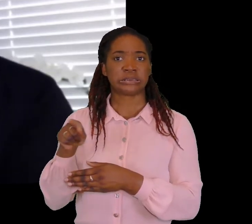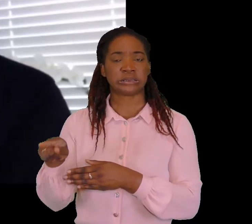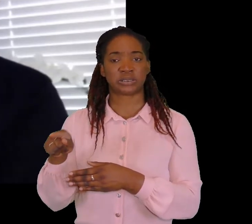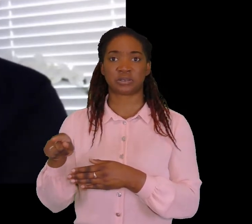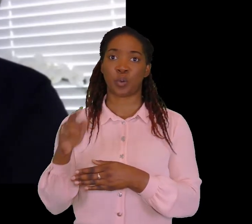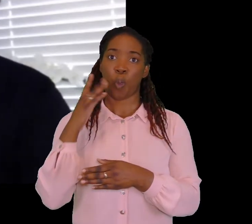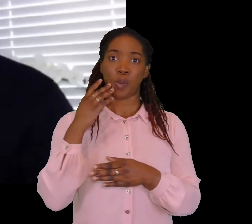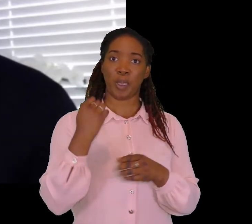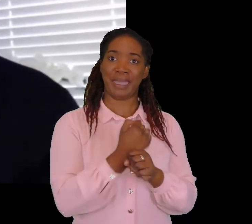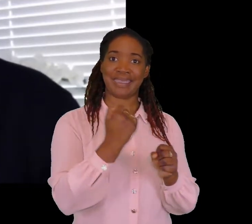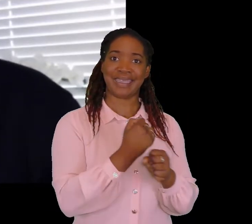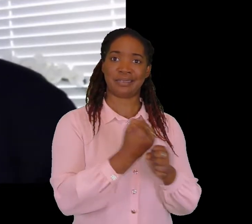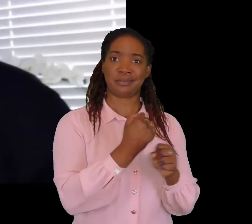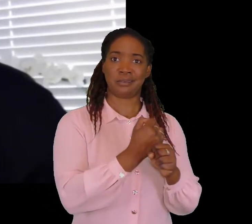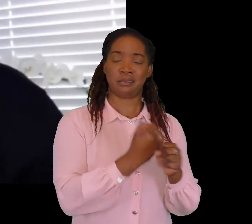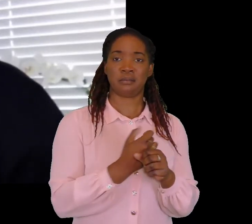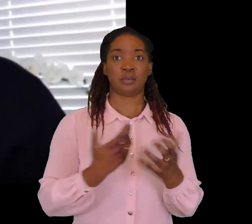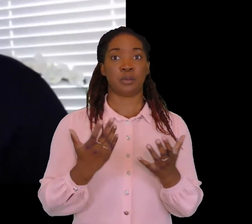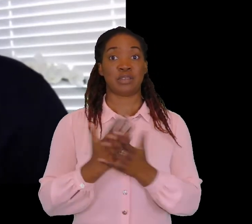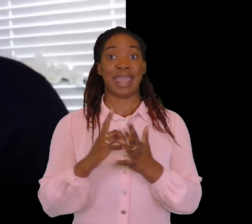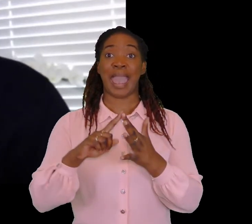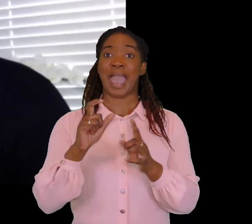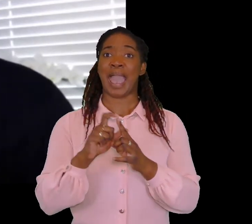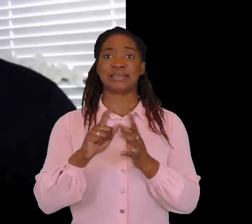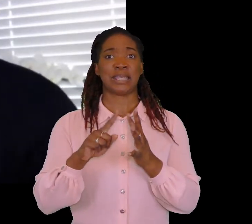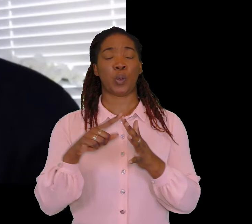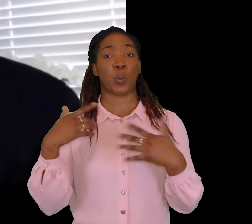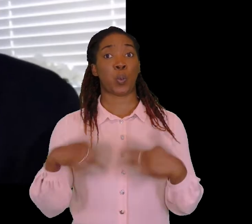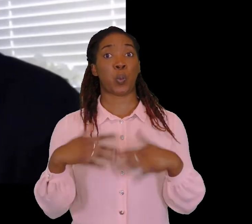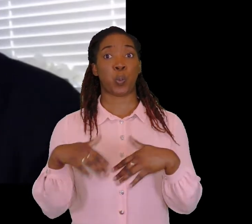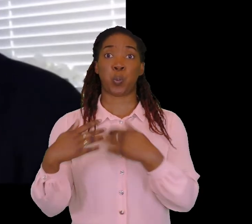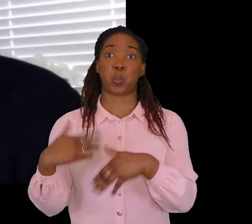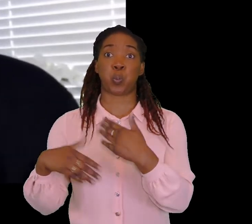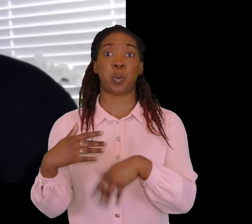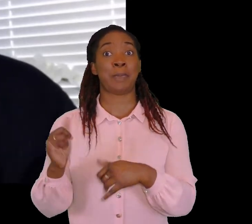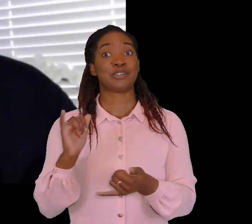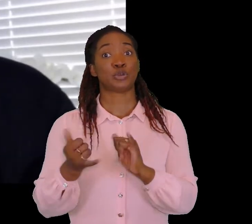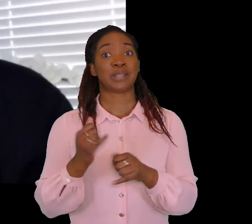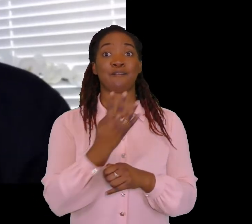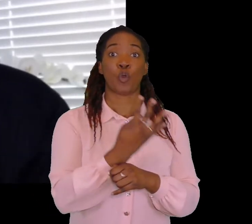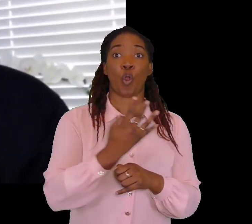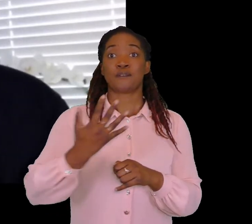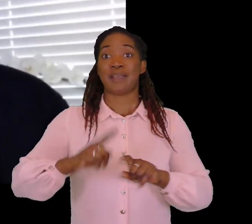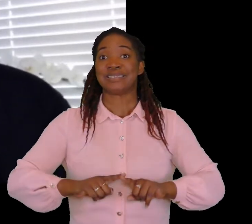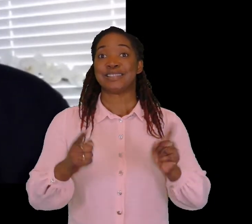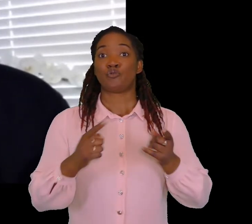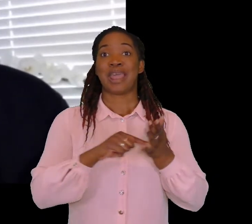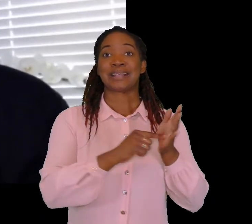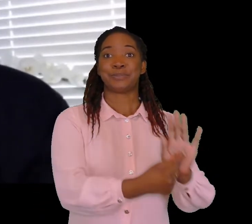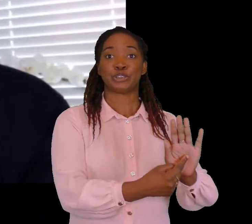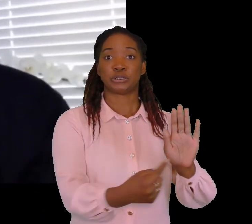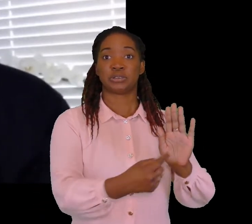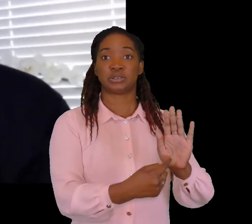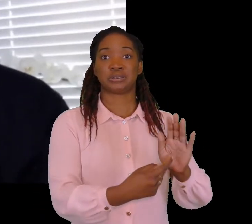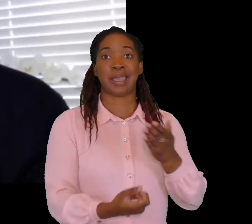I mean, Eddie was on a roll, like, you know, he had sometimes 4 to 5 exhibitions on the go. And a number of